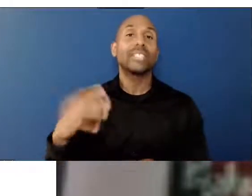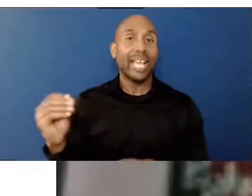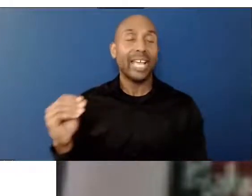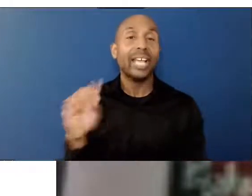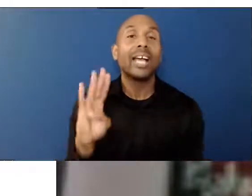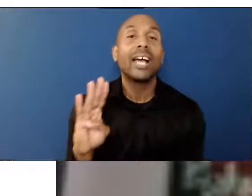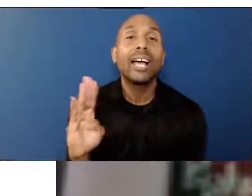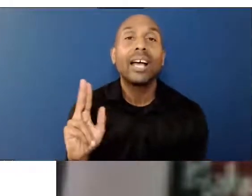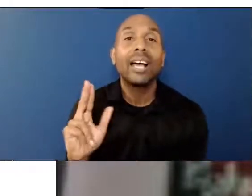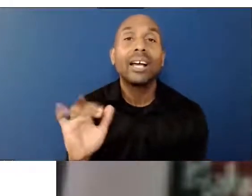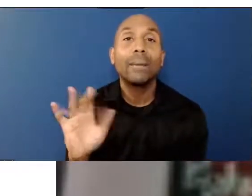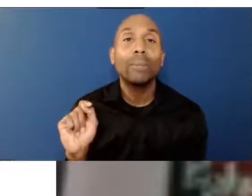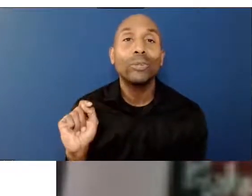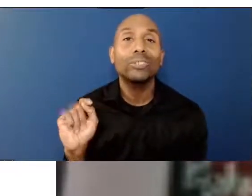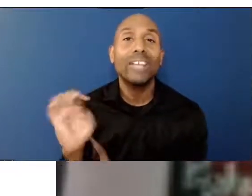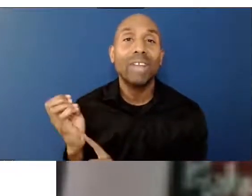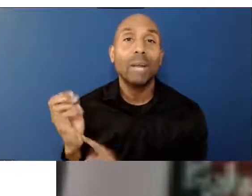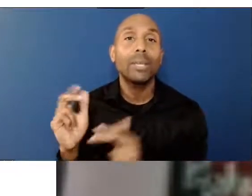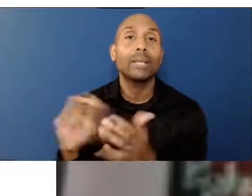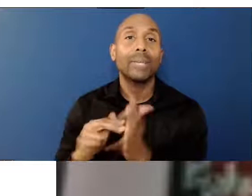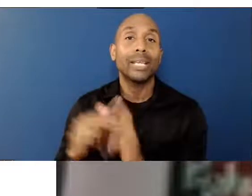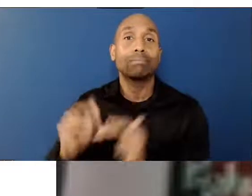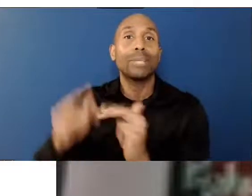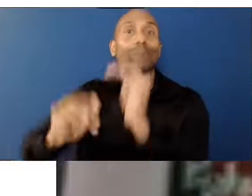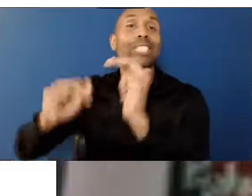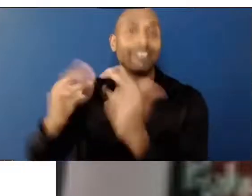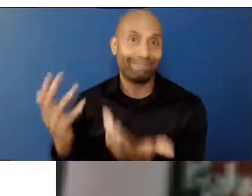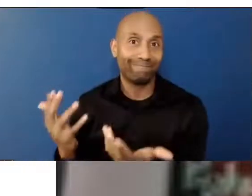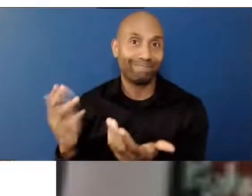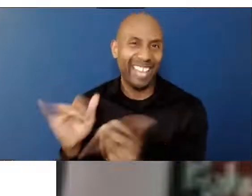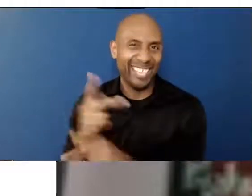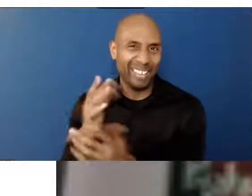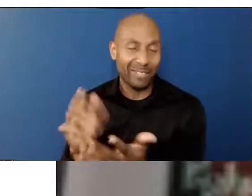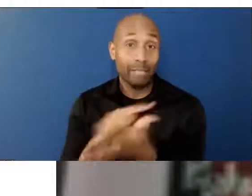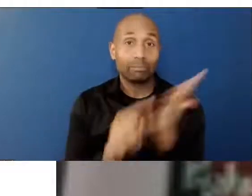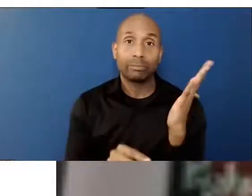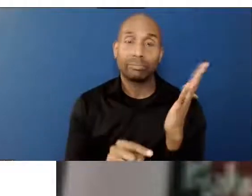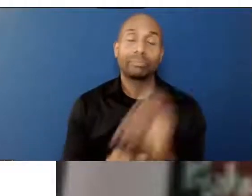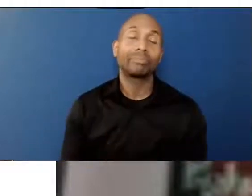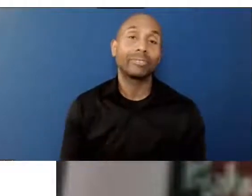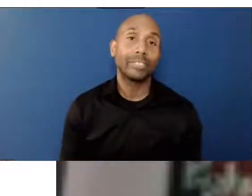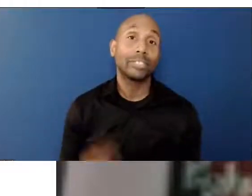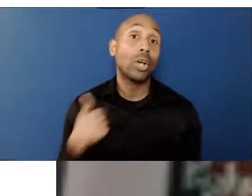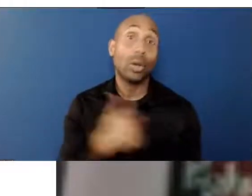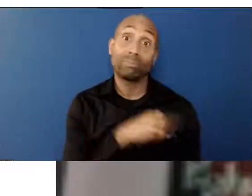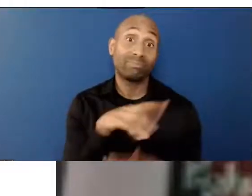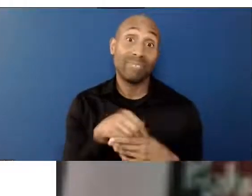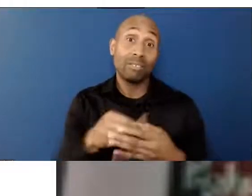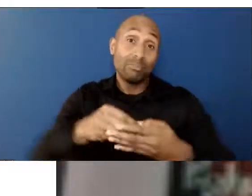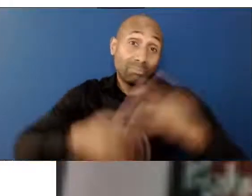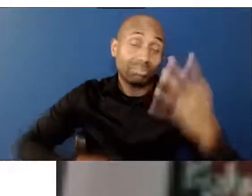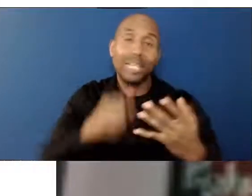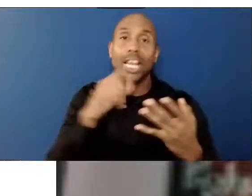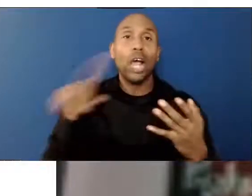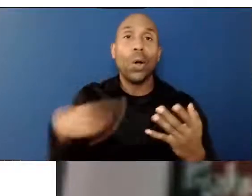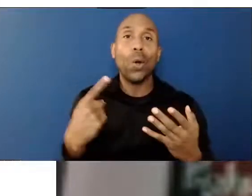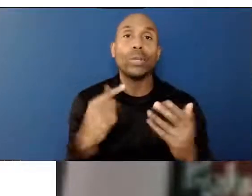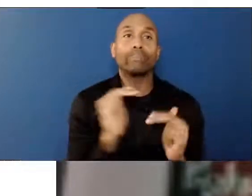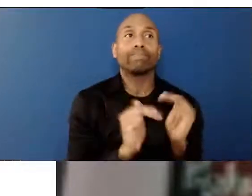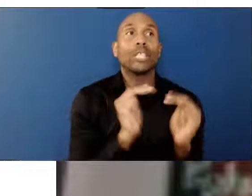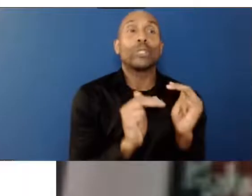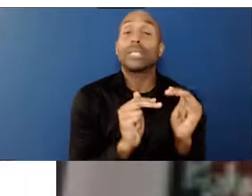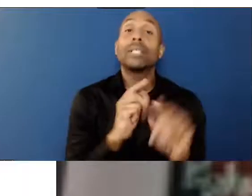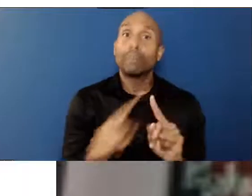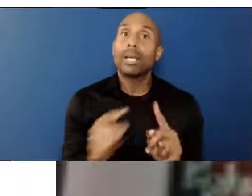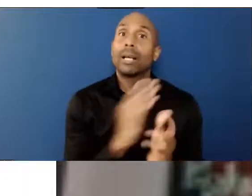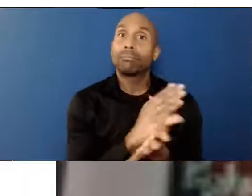more than bricks and mortar, let's say. So I think, you know, I'll leave it at that in terms of, but a very